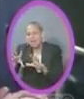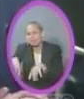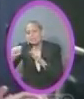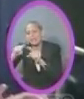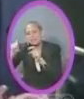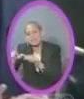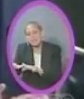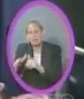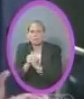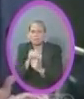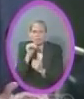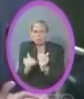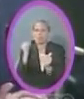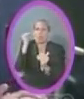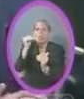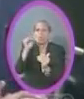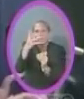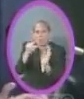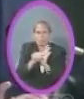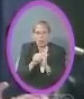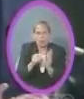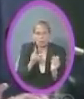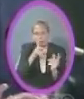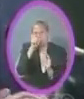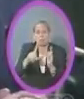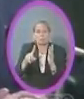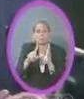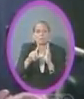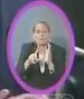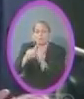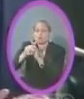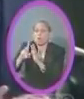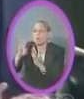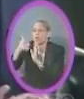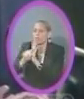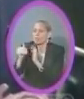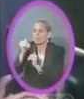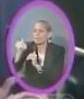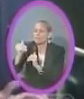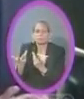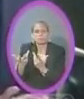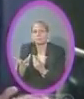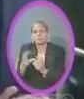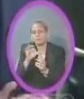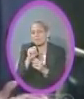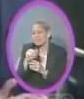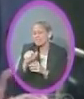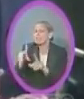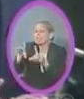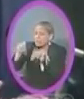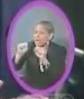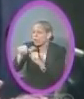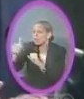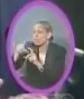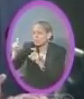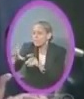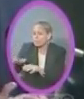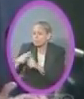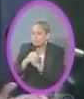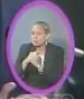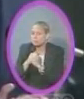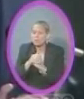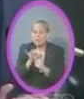exam. They just don't go to summer school and miraculously show up in fourth grade the next year. They take not the FSA, but they're required to take another test,